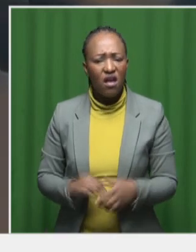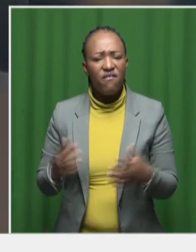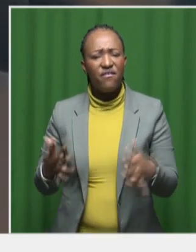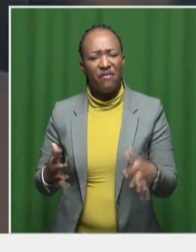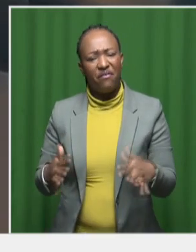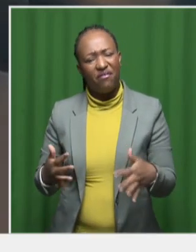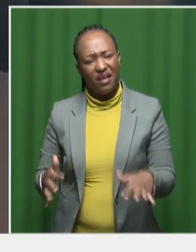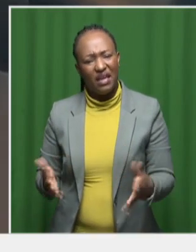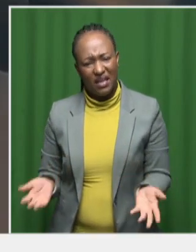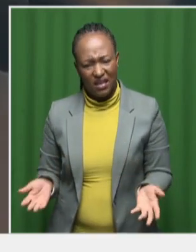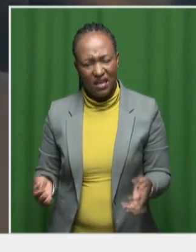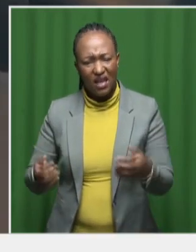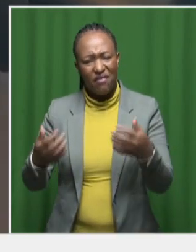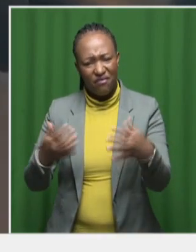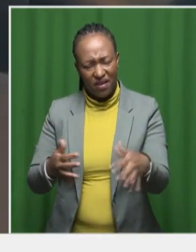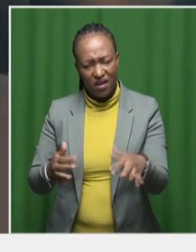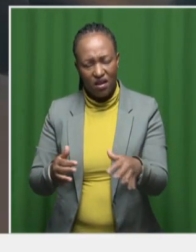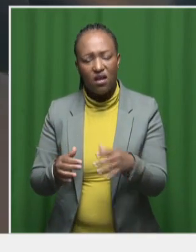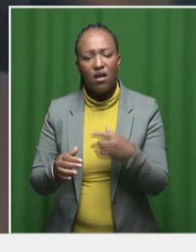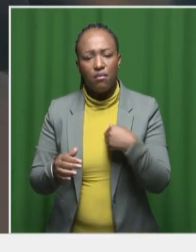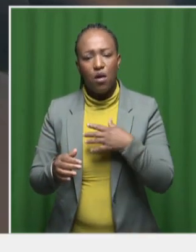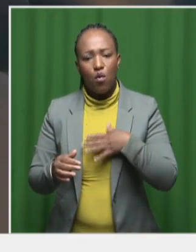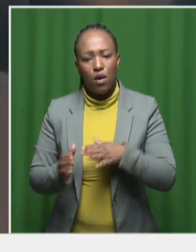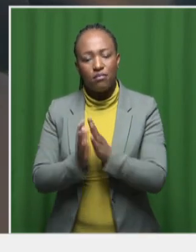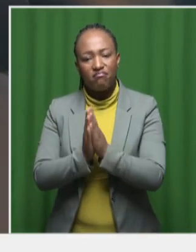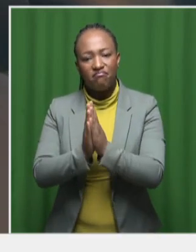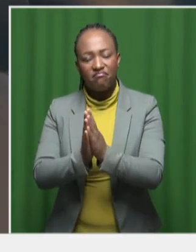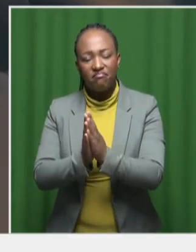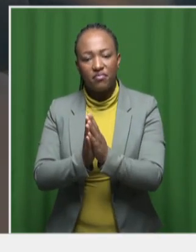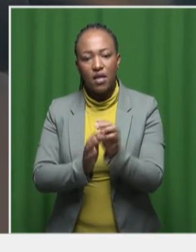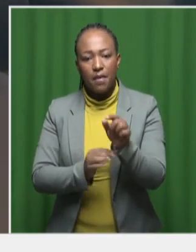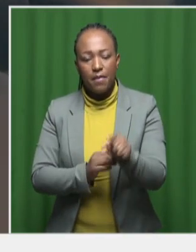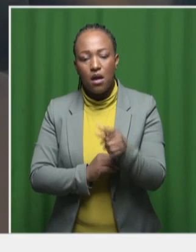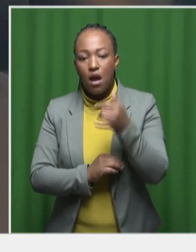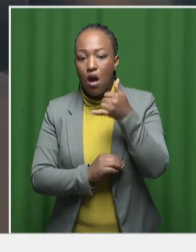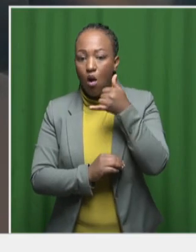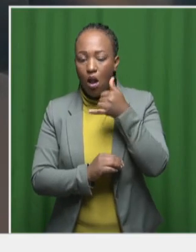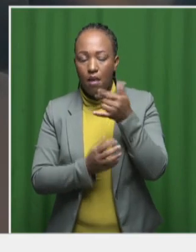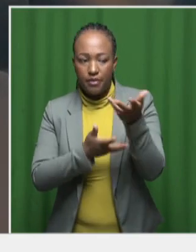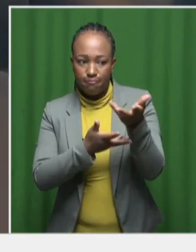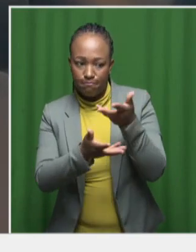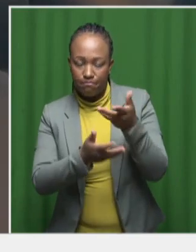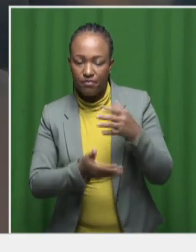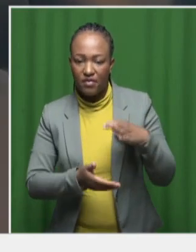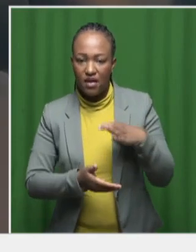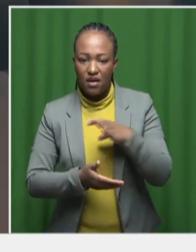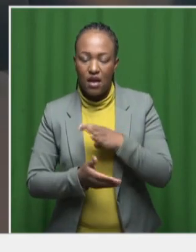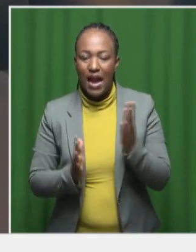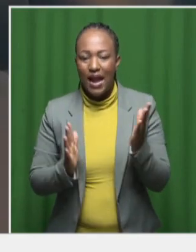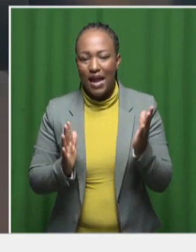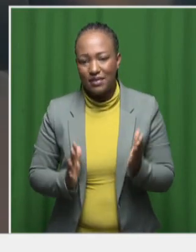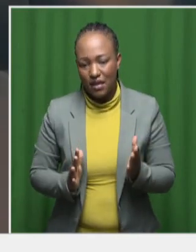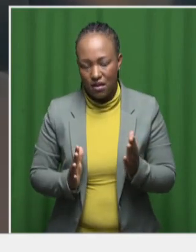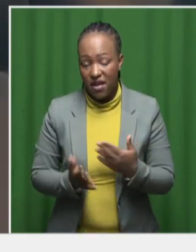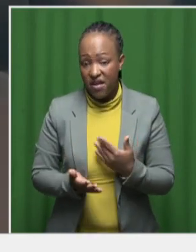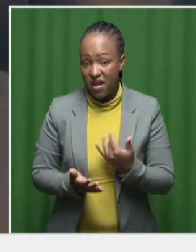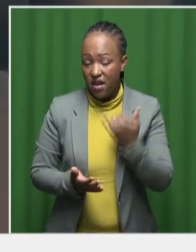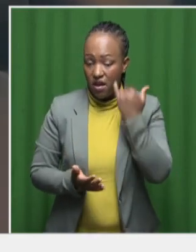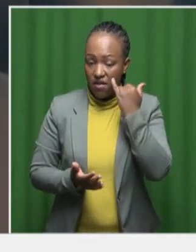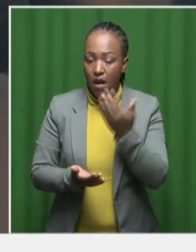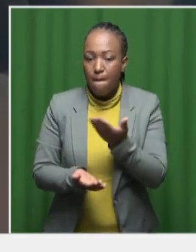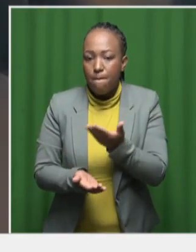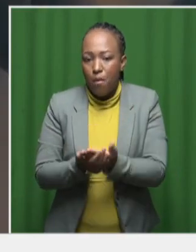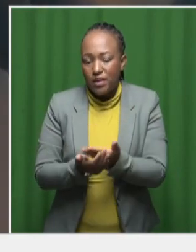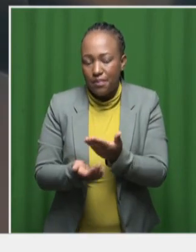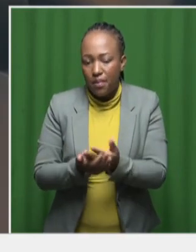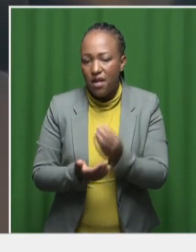and we would like to request that the caller also interact with the councillor. But if it's possible, if you can take her